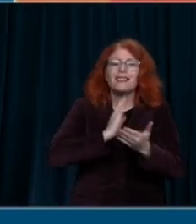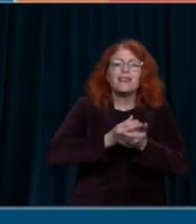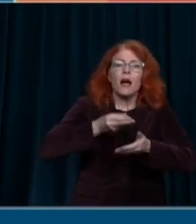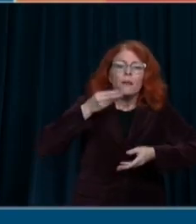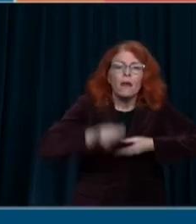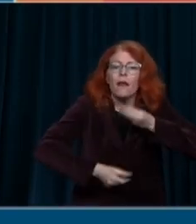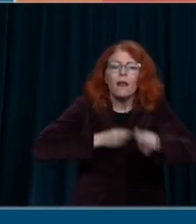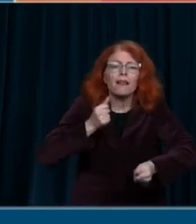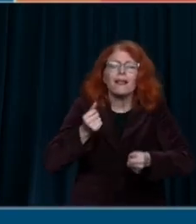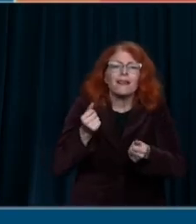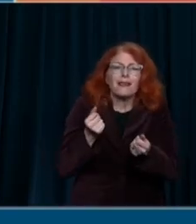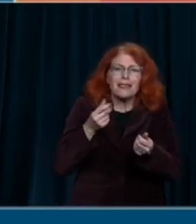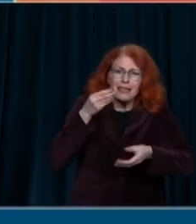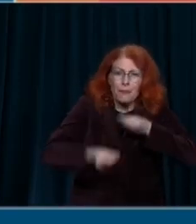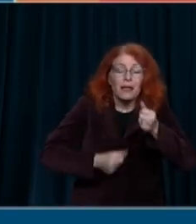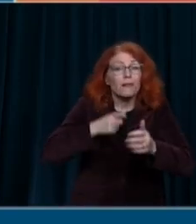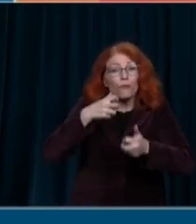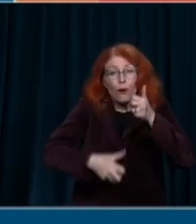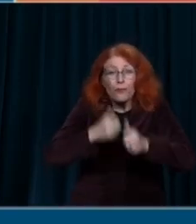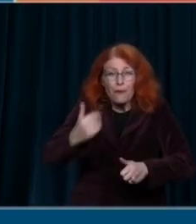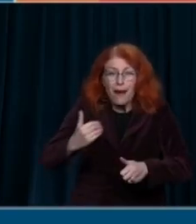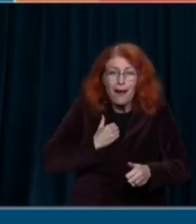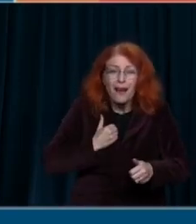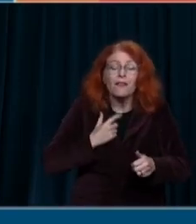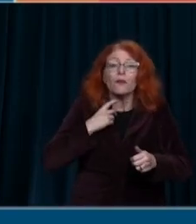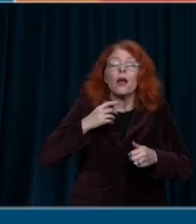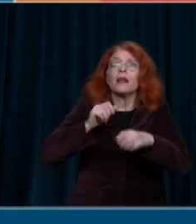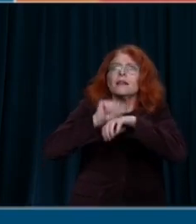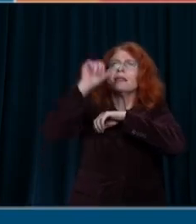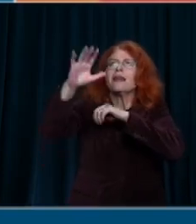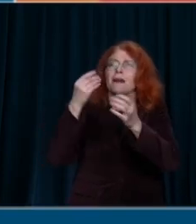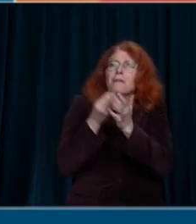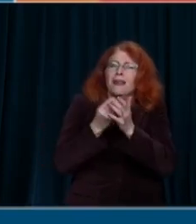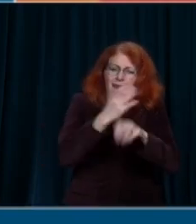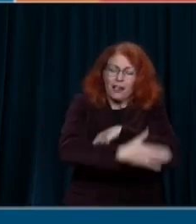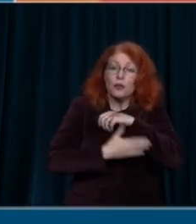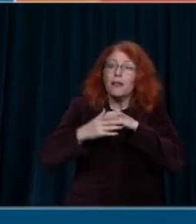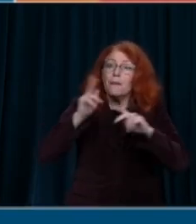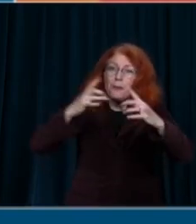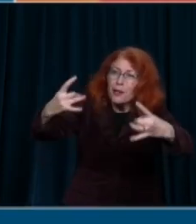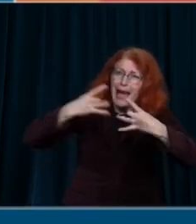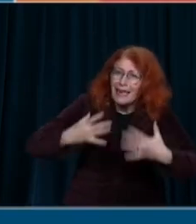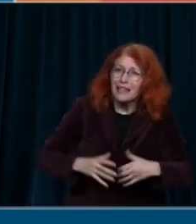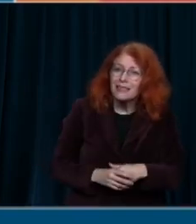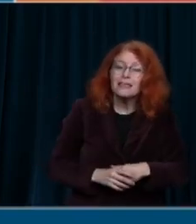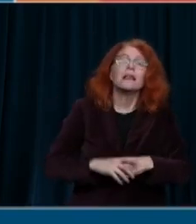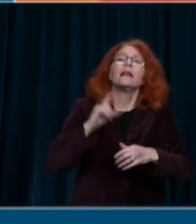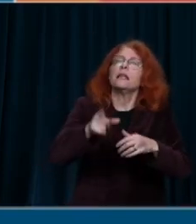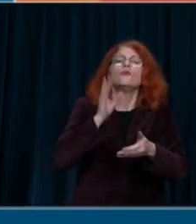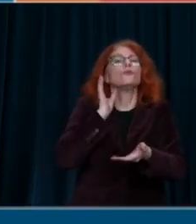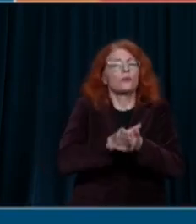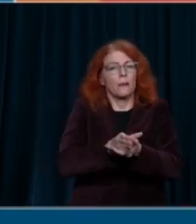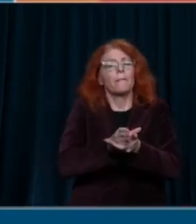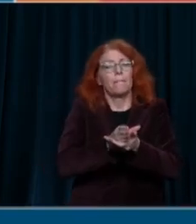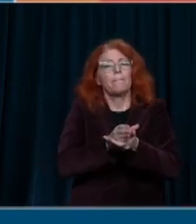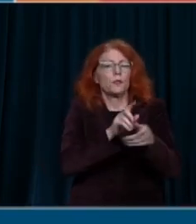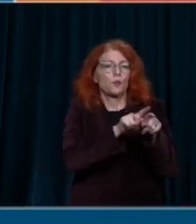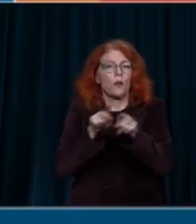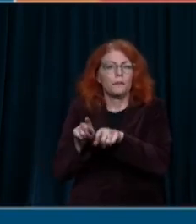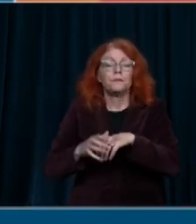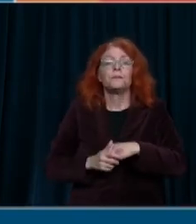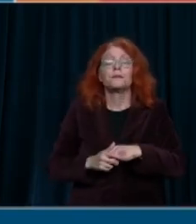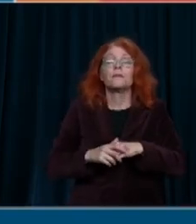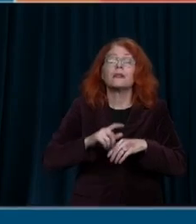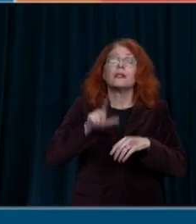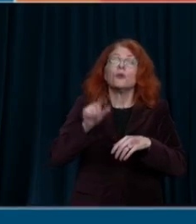spending wasteful. We have a spending problem. We're sending money to countries that people that hate us. We got to stop doing that as well. We